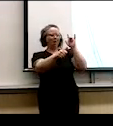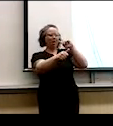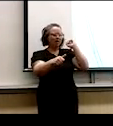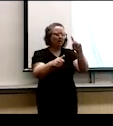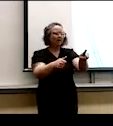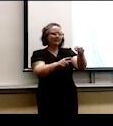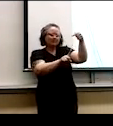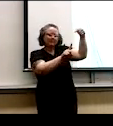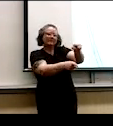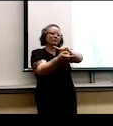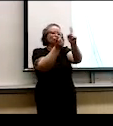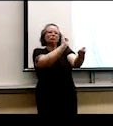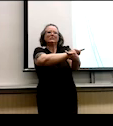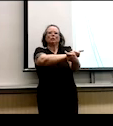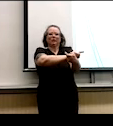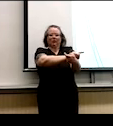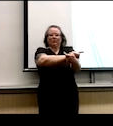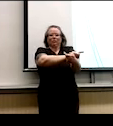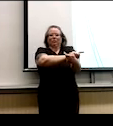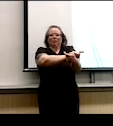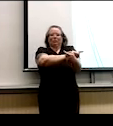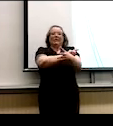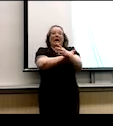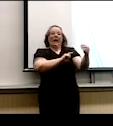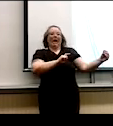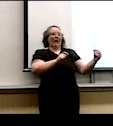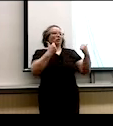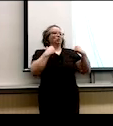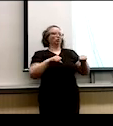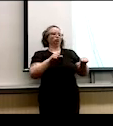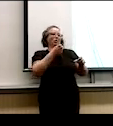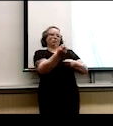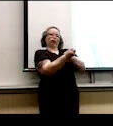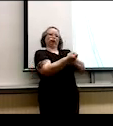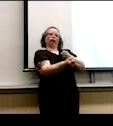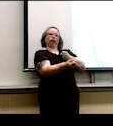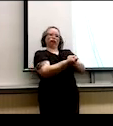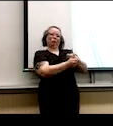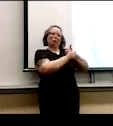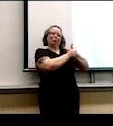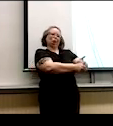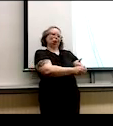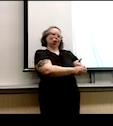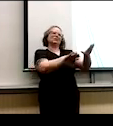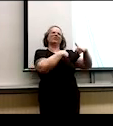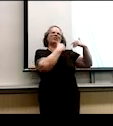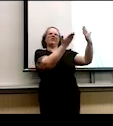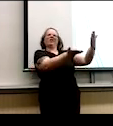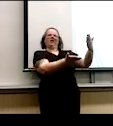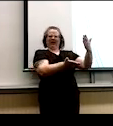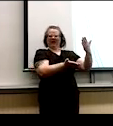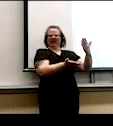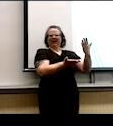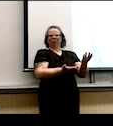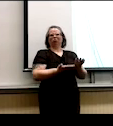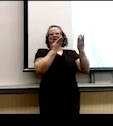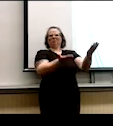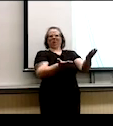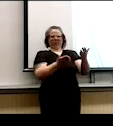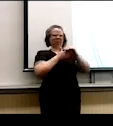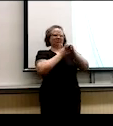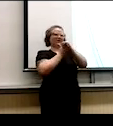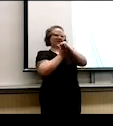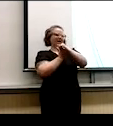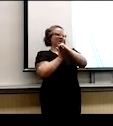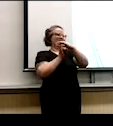All right, we've talked about that already. And as Dr. Cassidy said